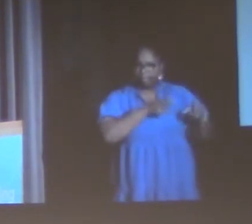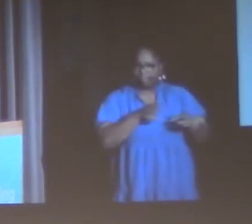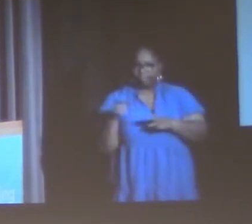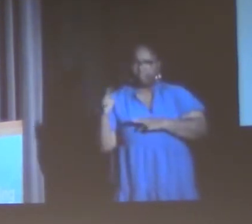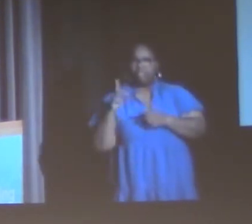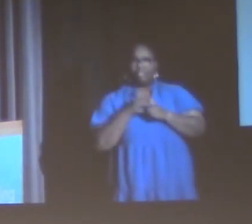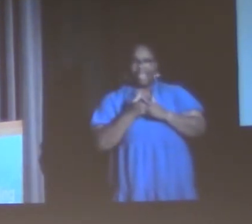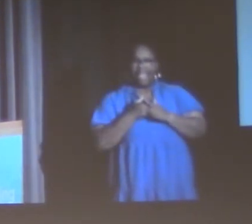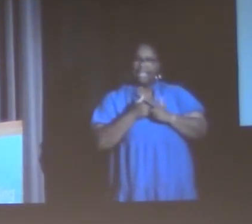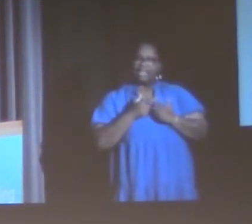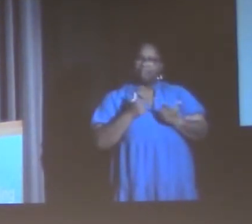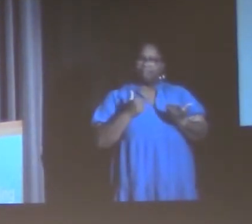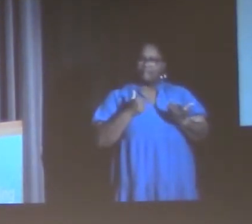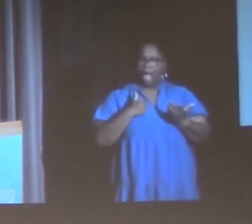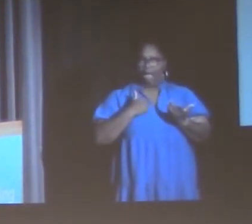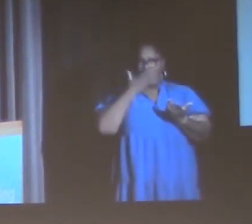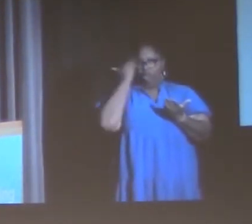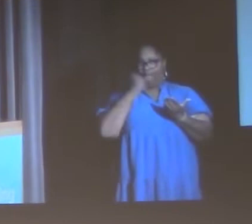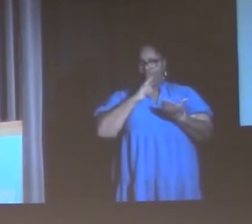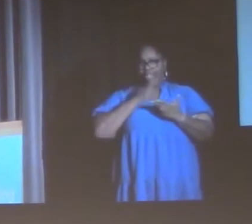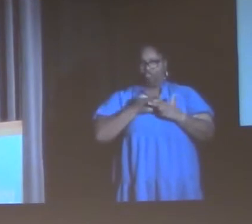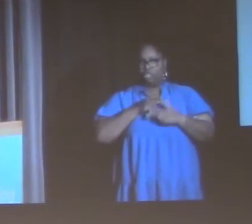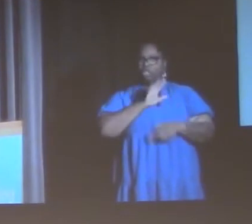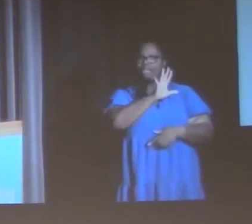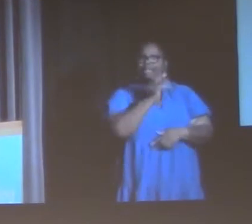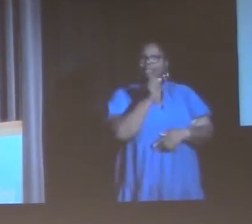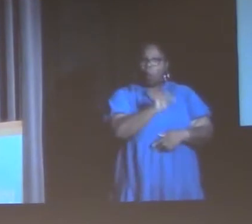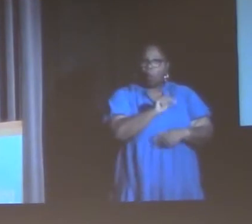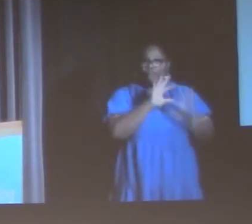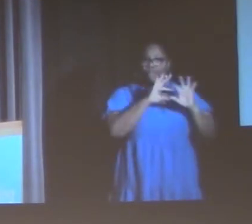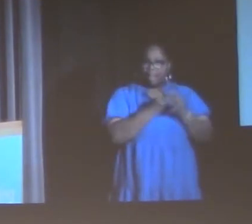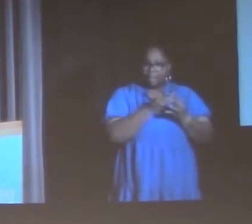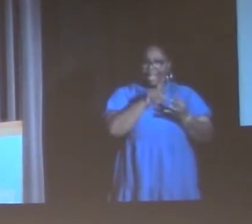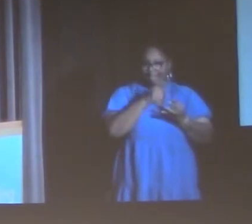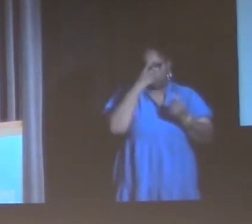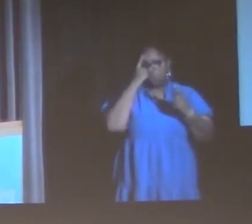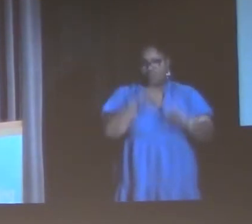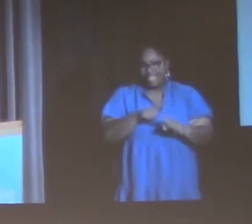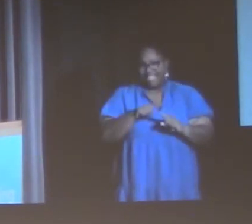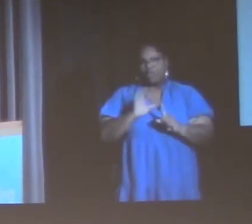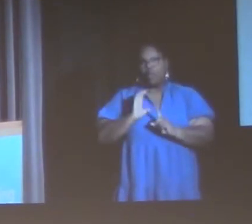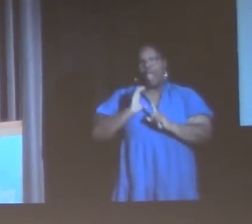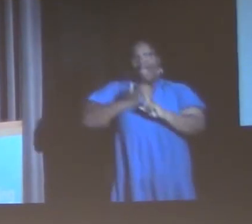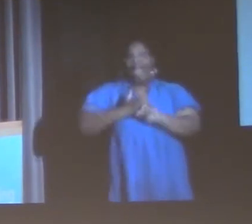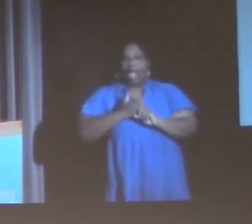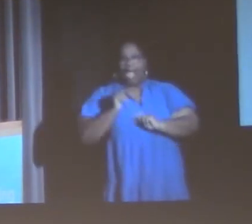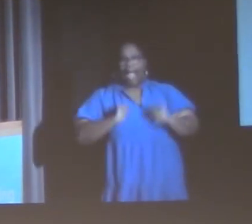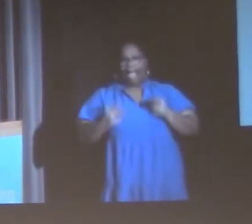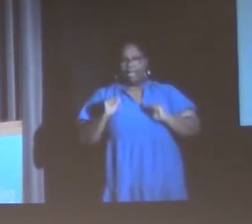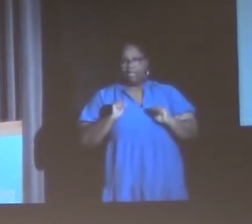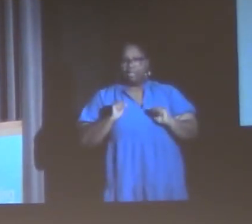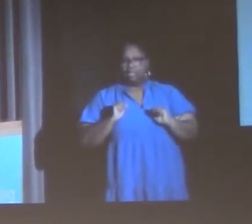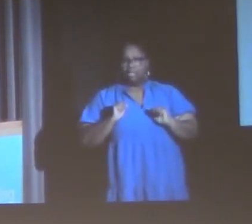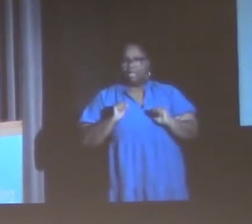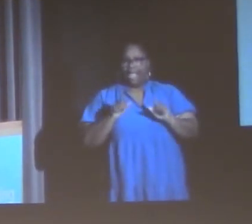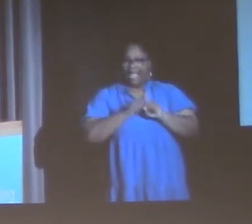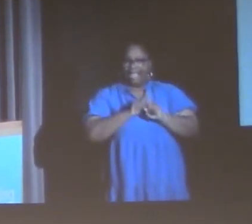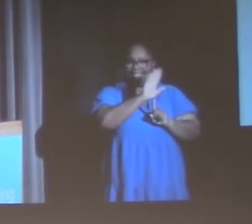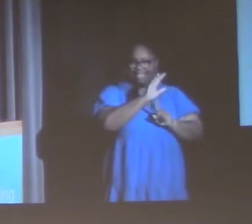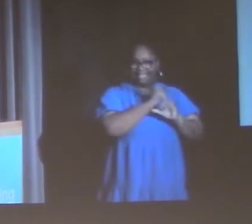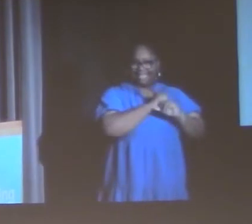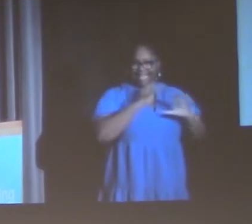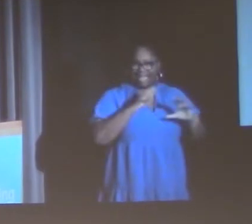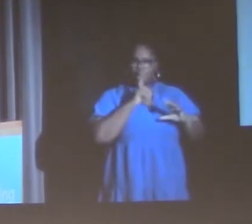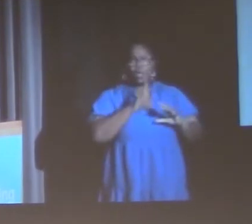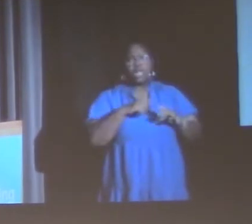that's what I failed to mention, his own family agreed to be the actors in the reimaginings. So there was this constant process of trust and